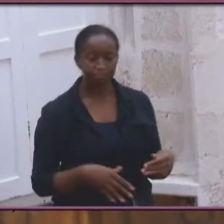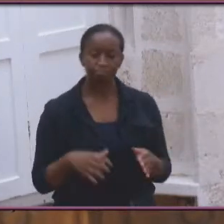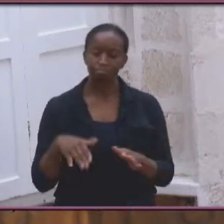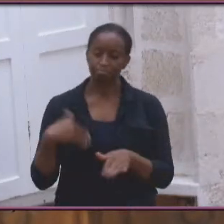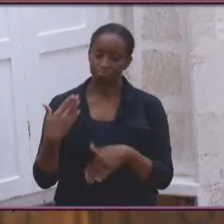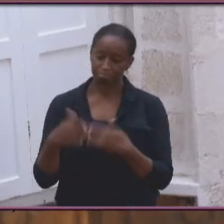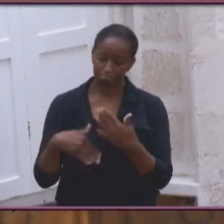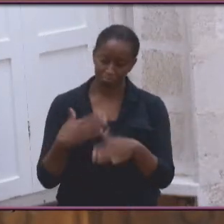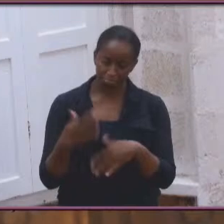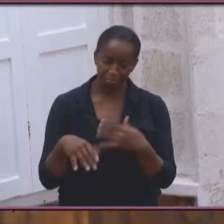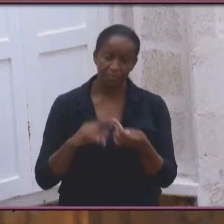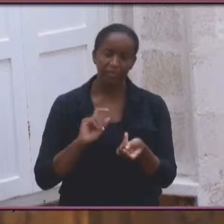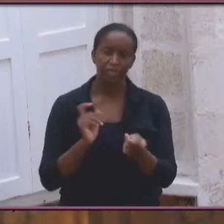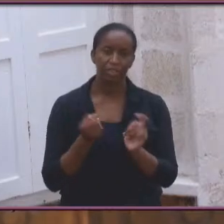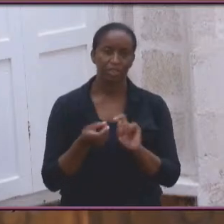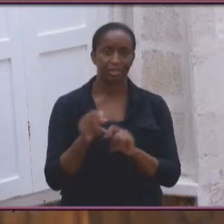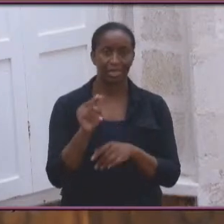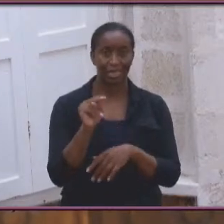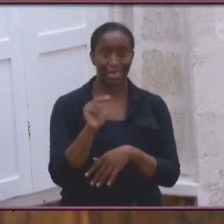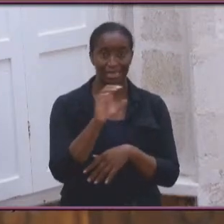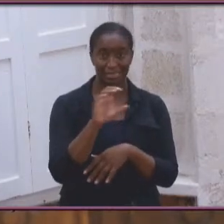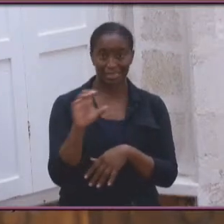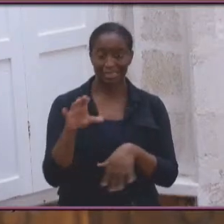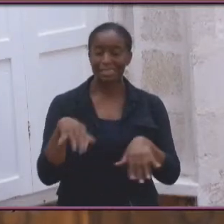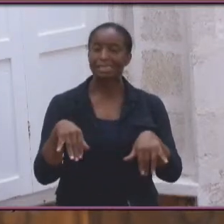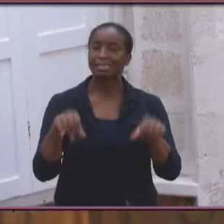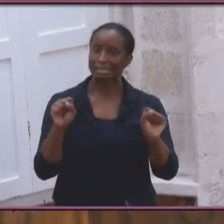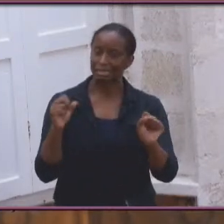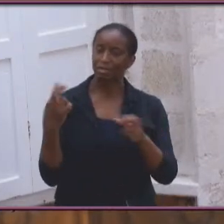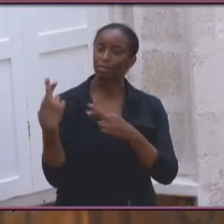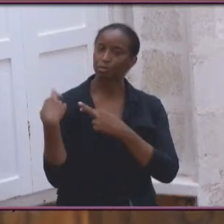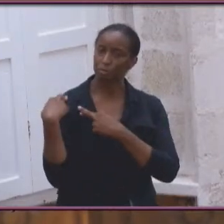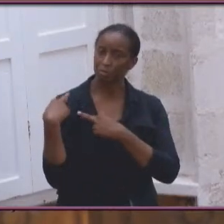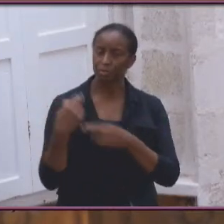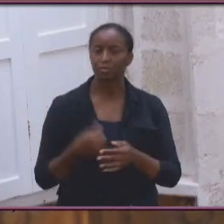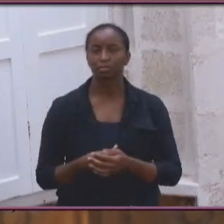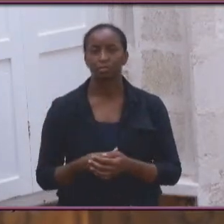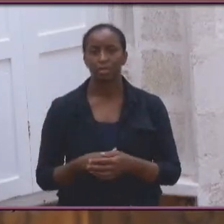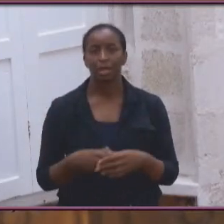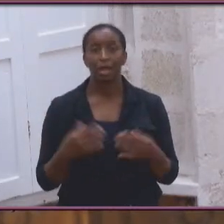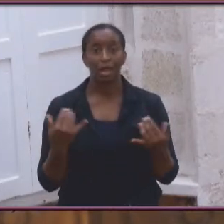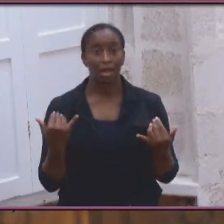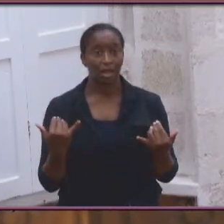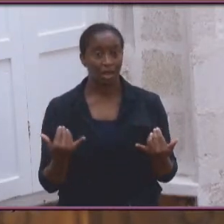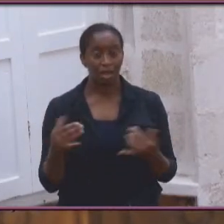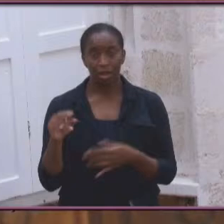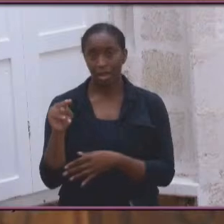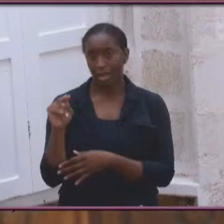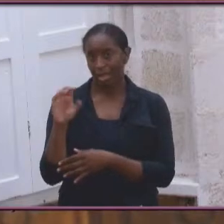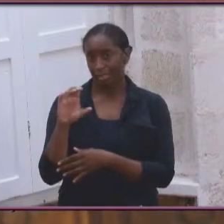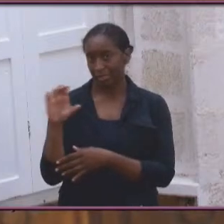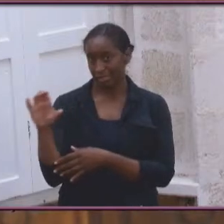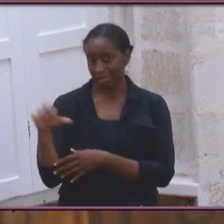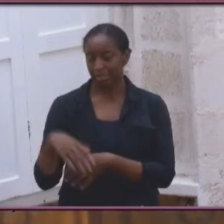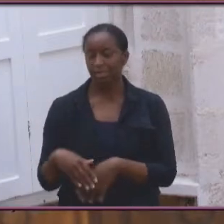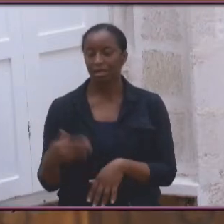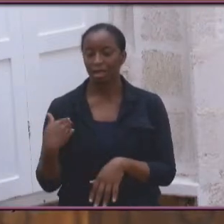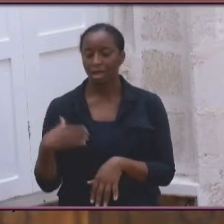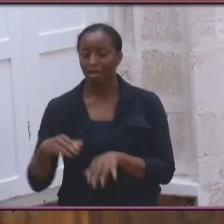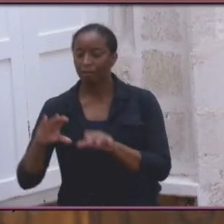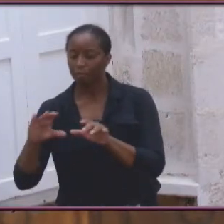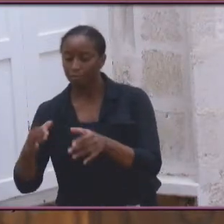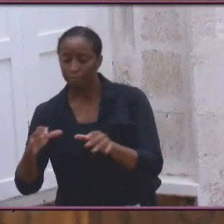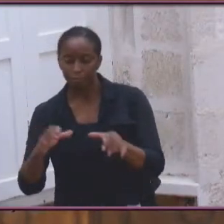role. Indeed, at this point in time, we have debushing teams in NCC and in the Ministry of Public Works. But